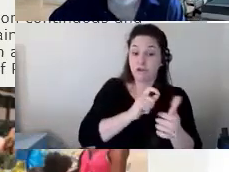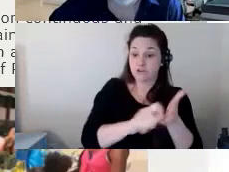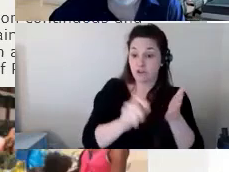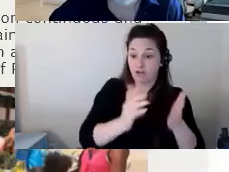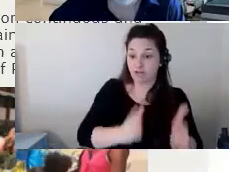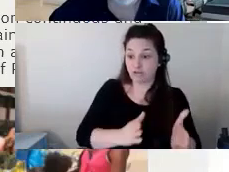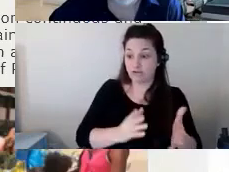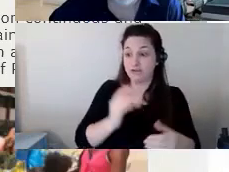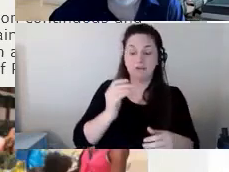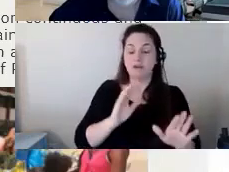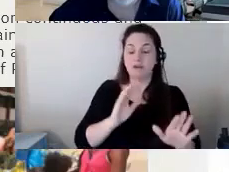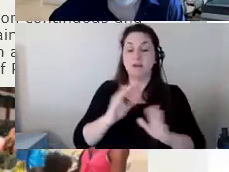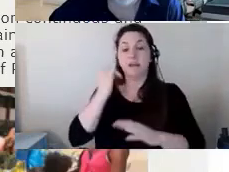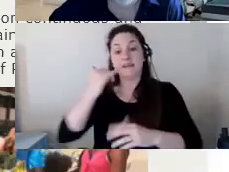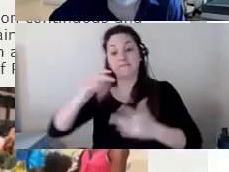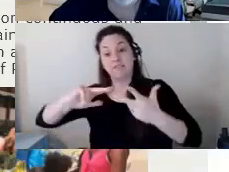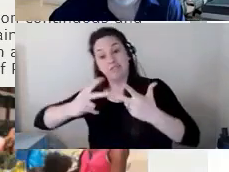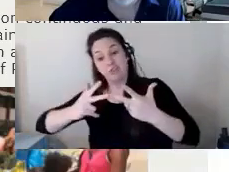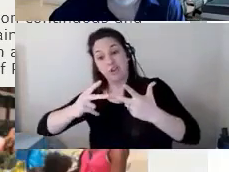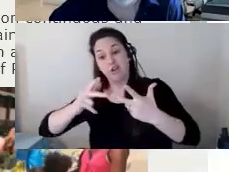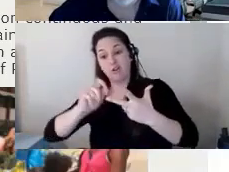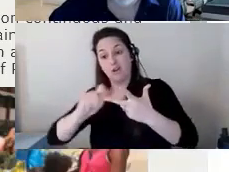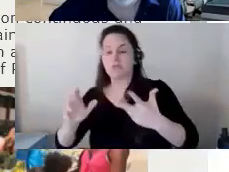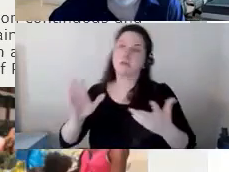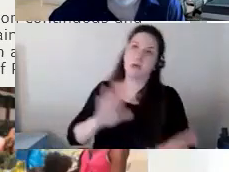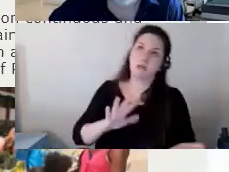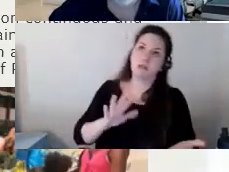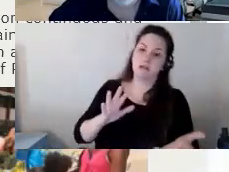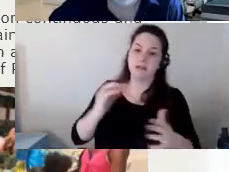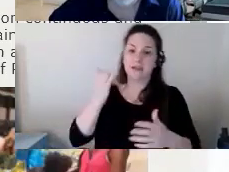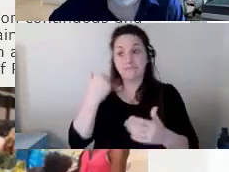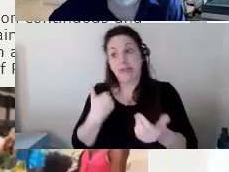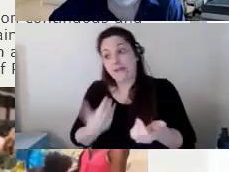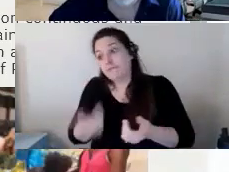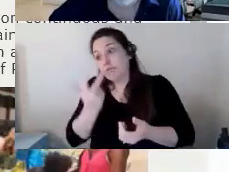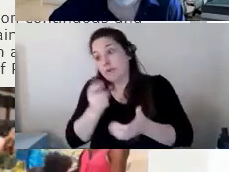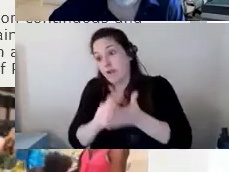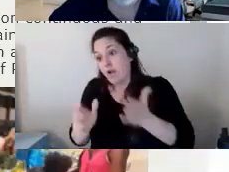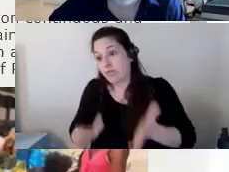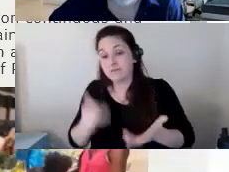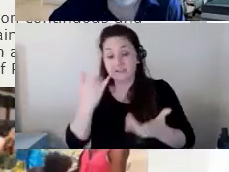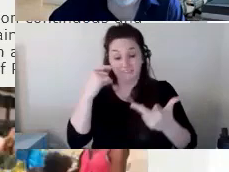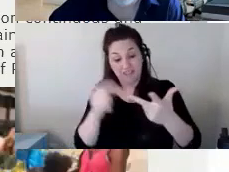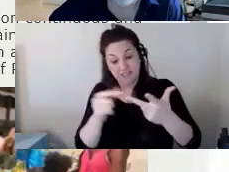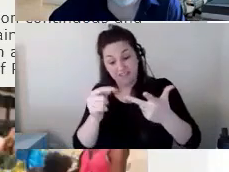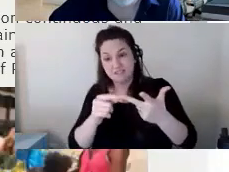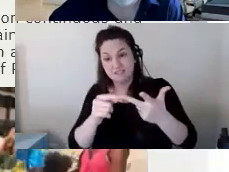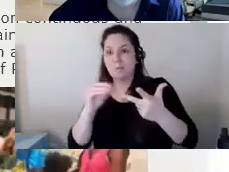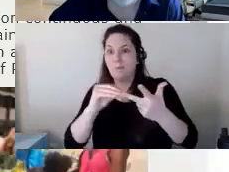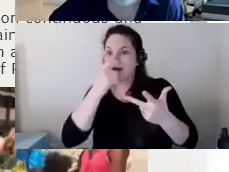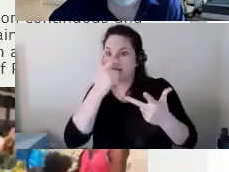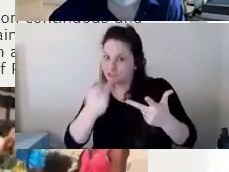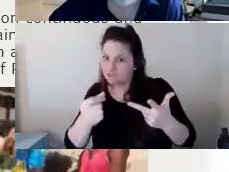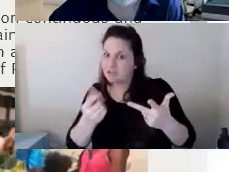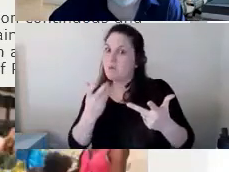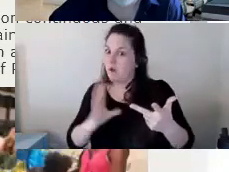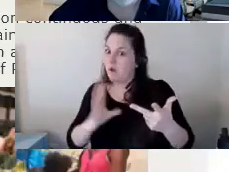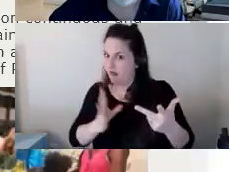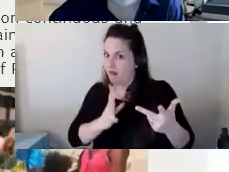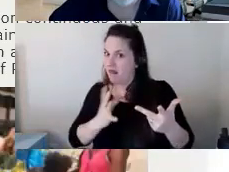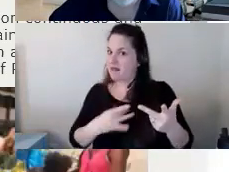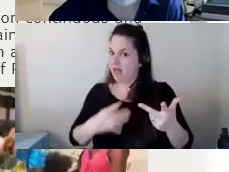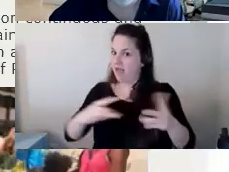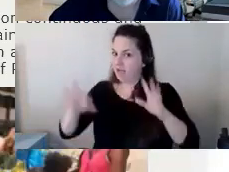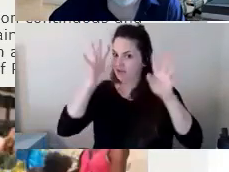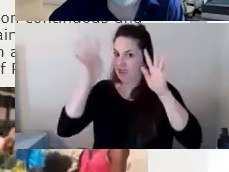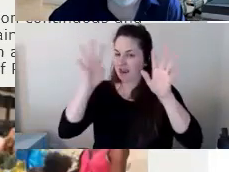the third author has more, if there are three authors has more interest in doing this, they